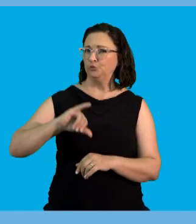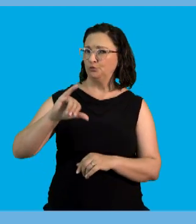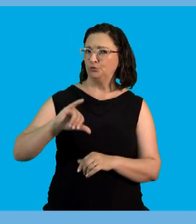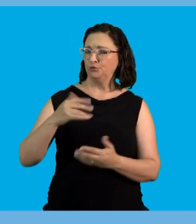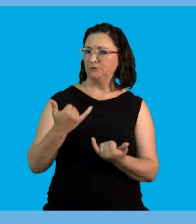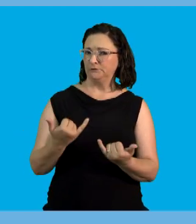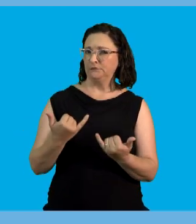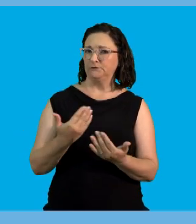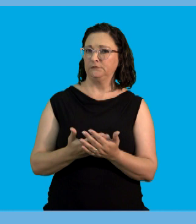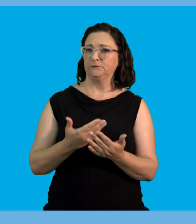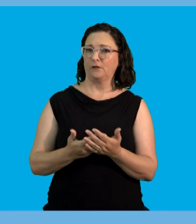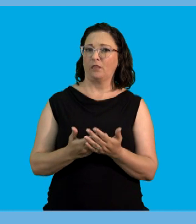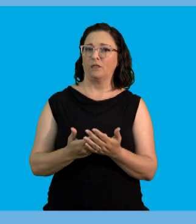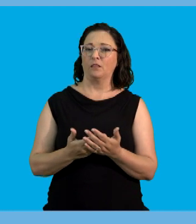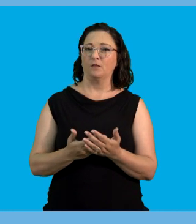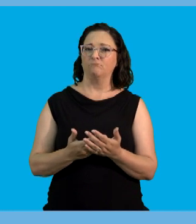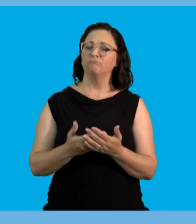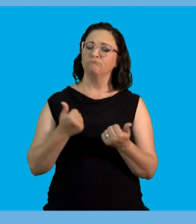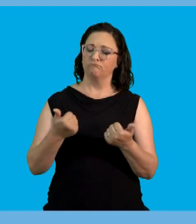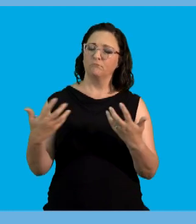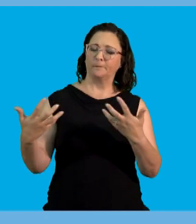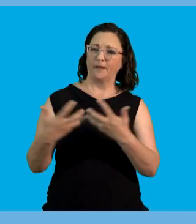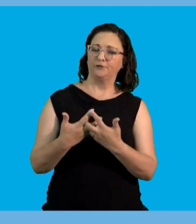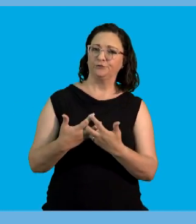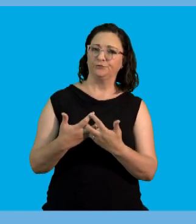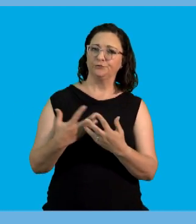which one is it going to be possible,